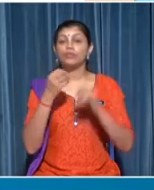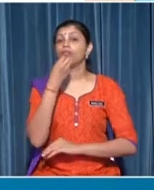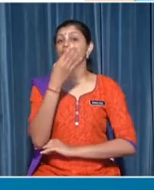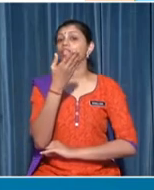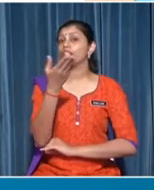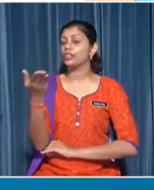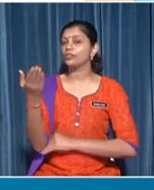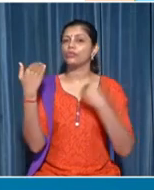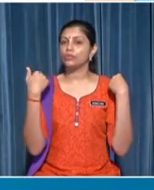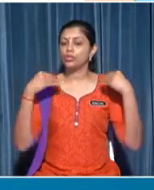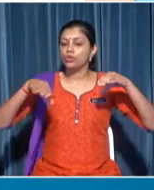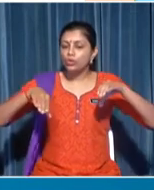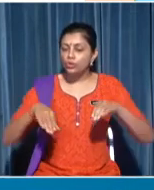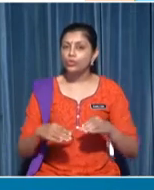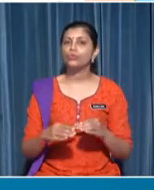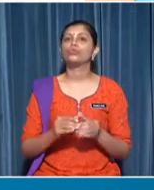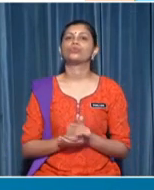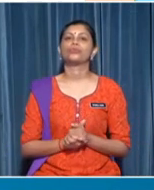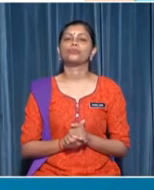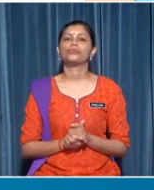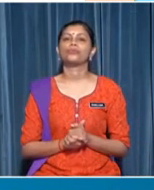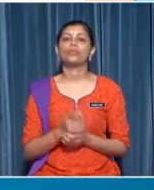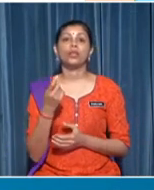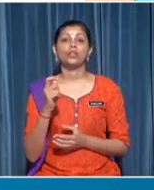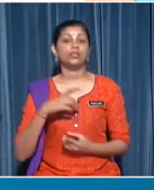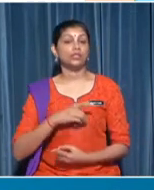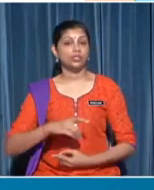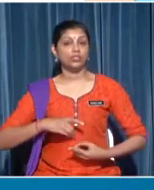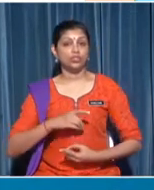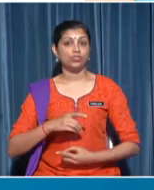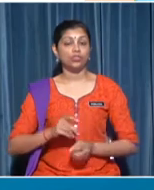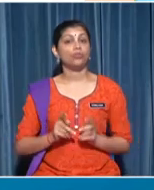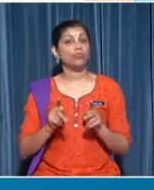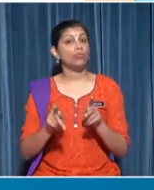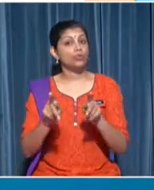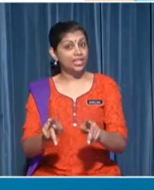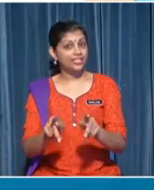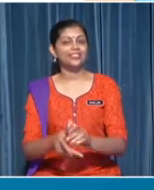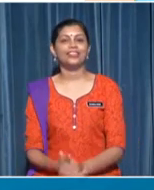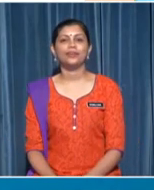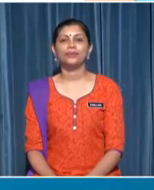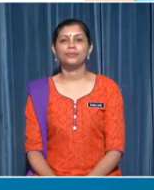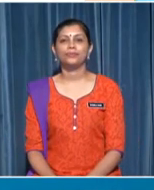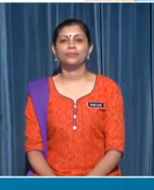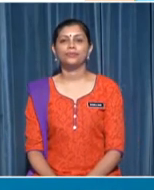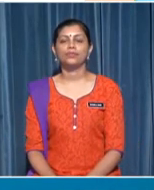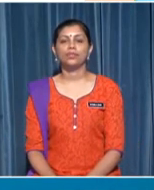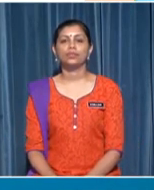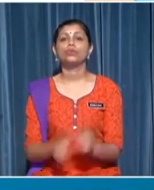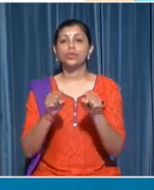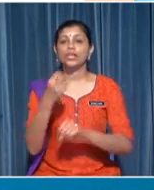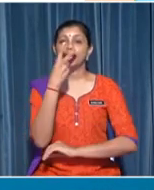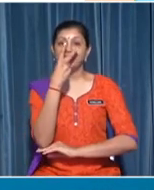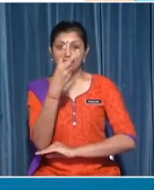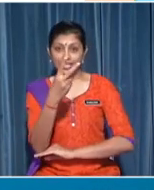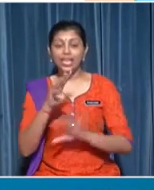to simulate this digestion process, yeah? You are going to see how a